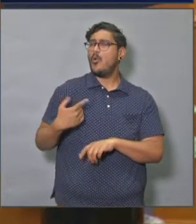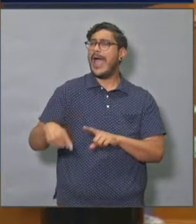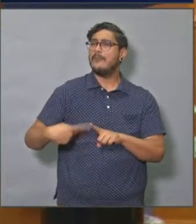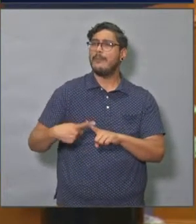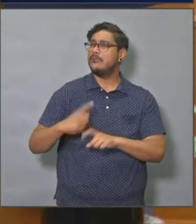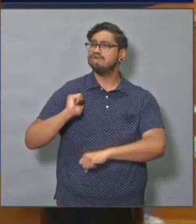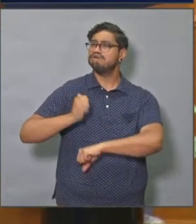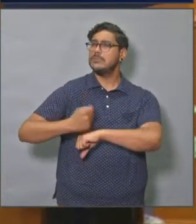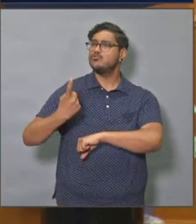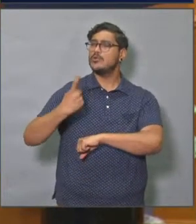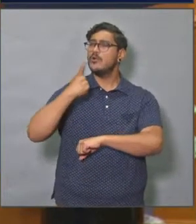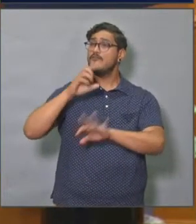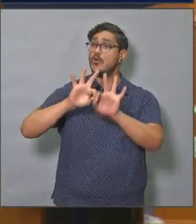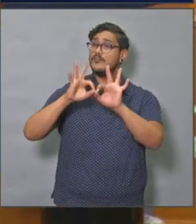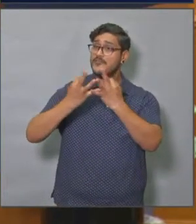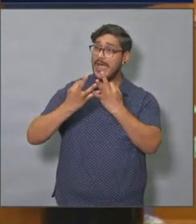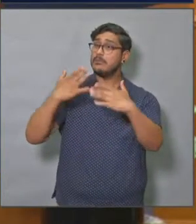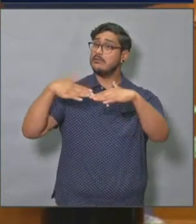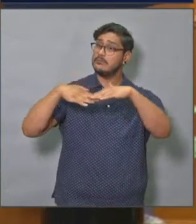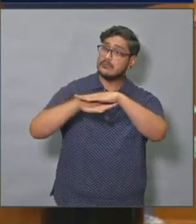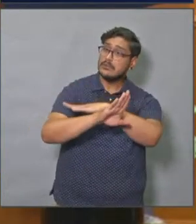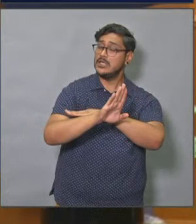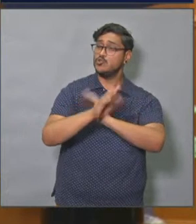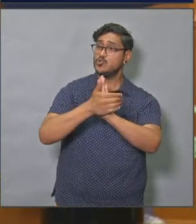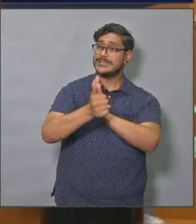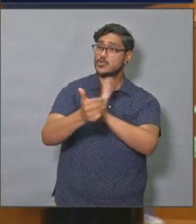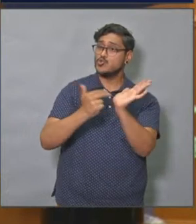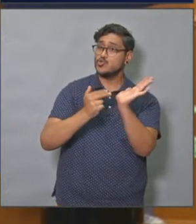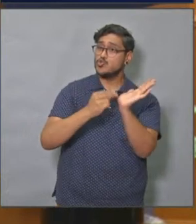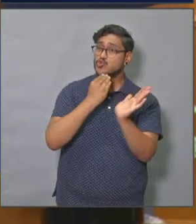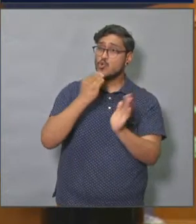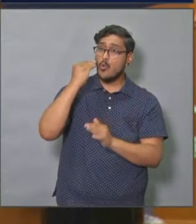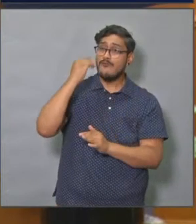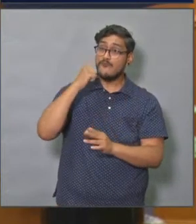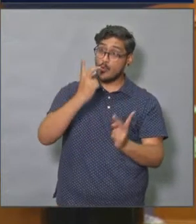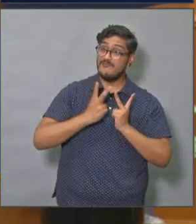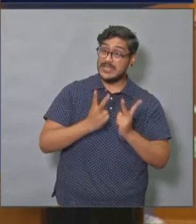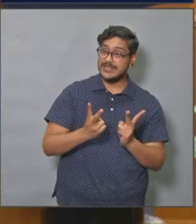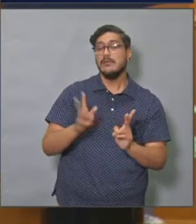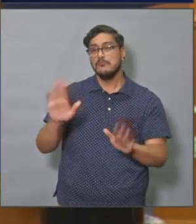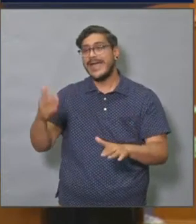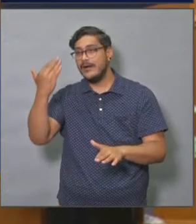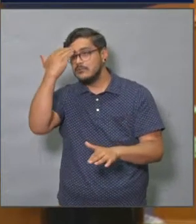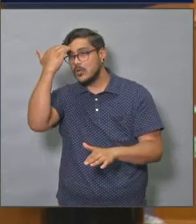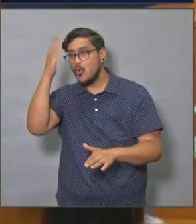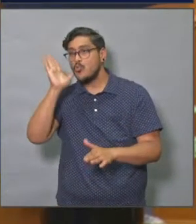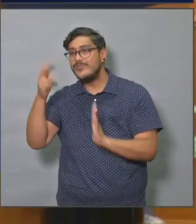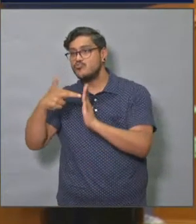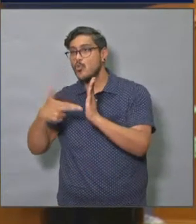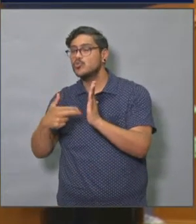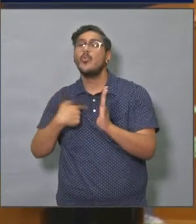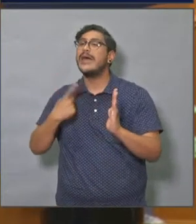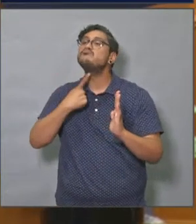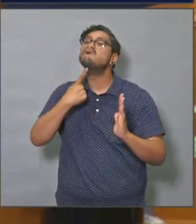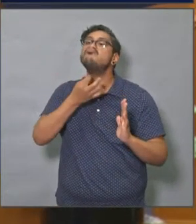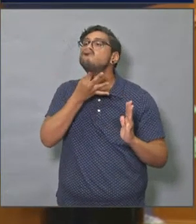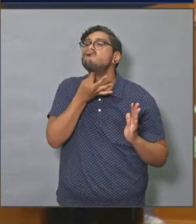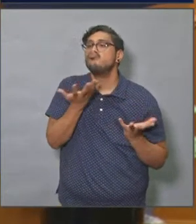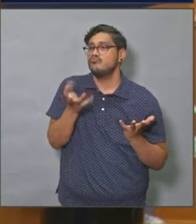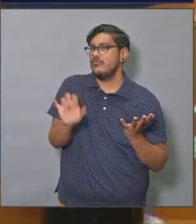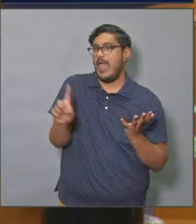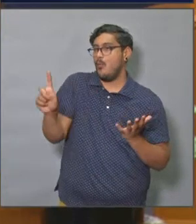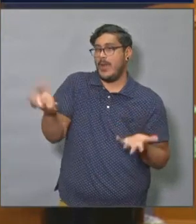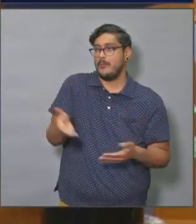to allow family members to get back into skilled nursing facilities at some point with restrictions, and I'm wondering where that's at. Thank you.